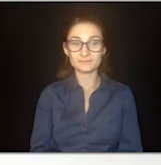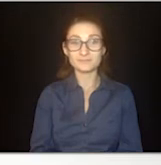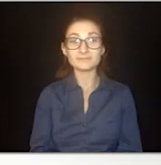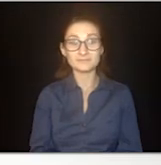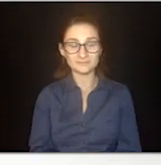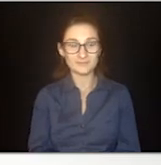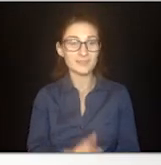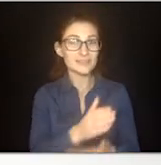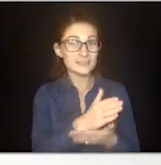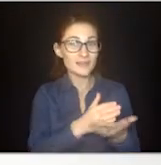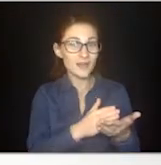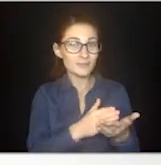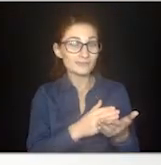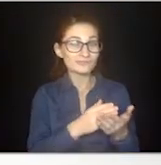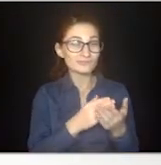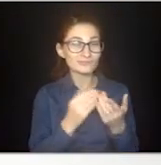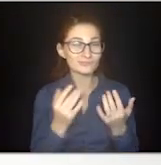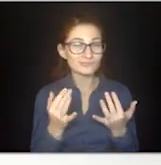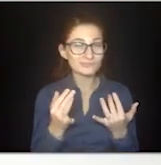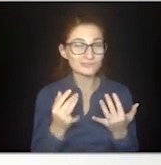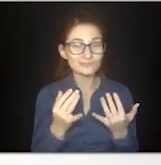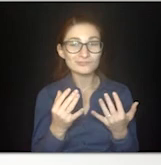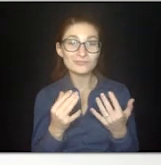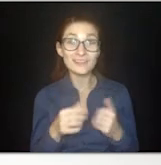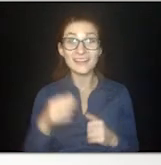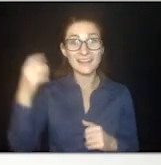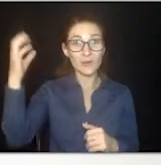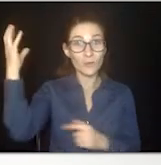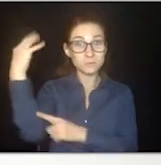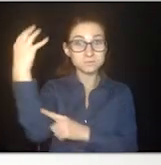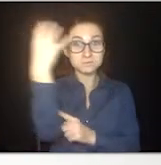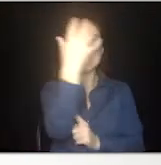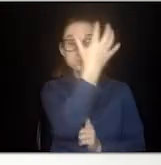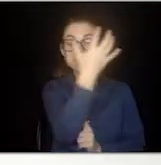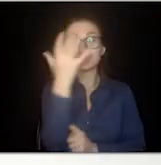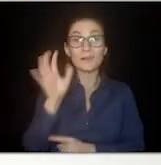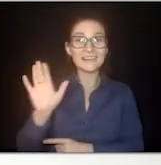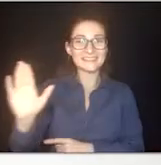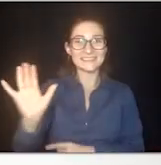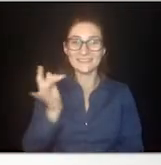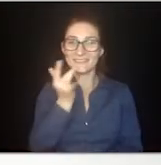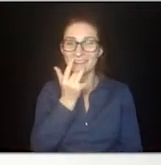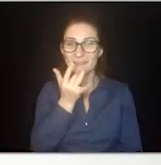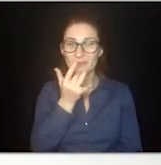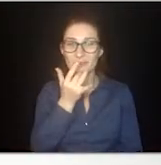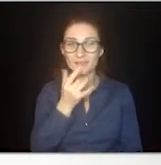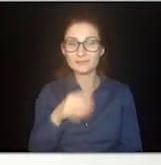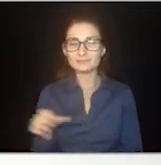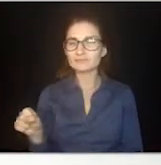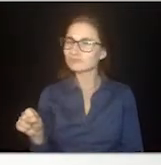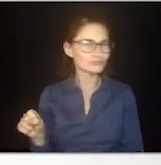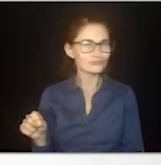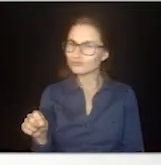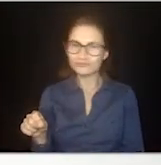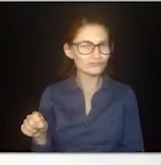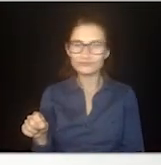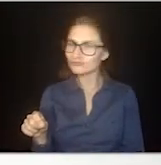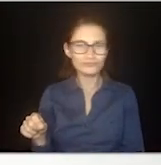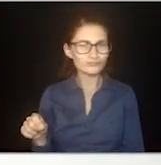Nice. And, with a little hesitation, because the hairdryer is Freddie's favorite, he places it in the